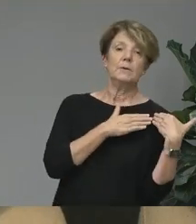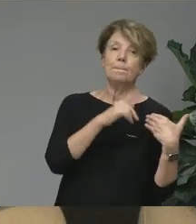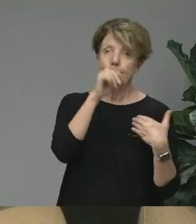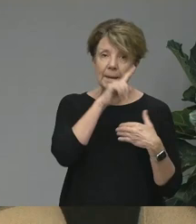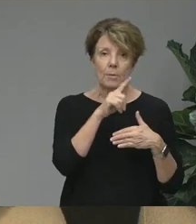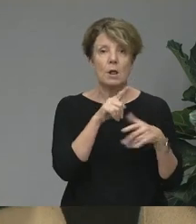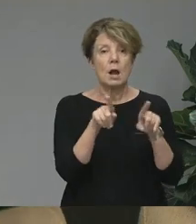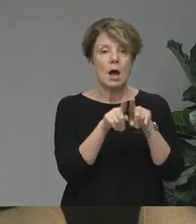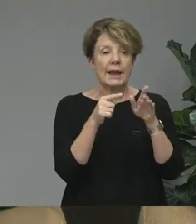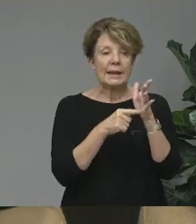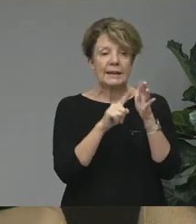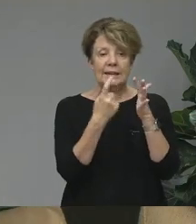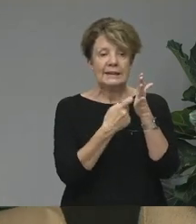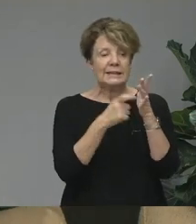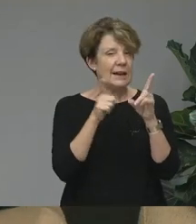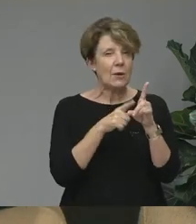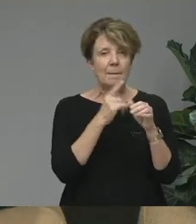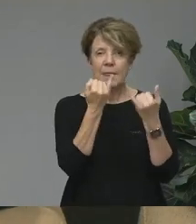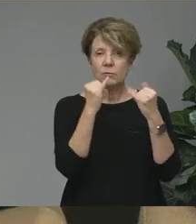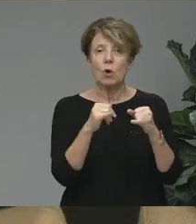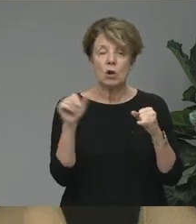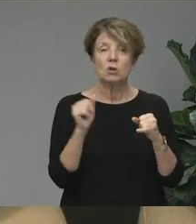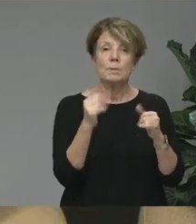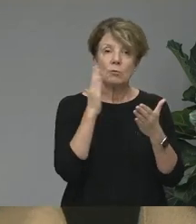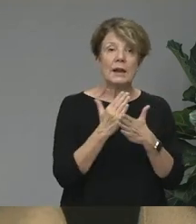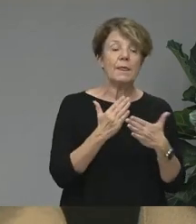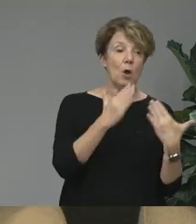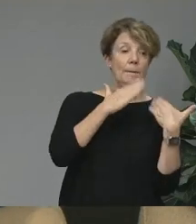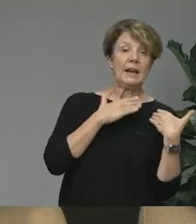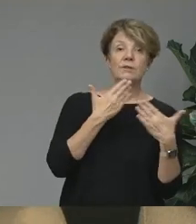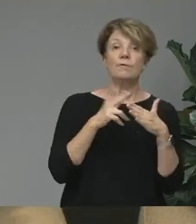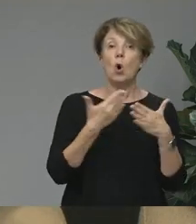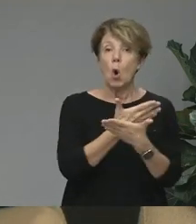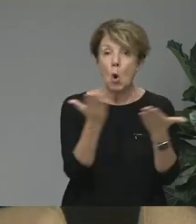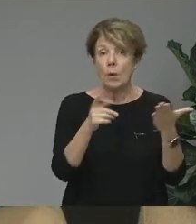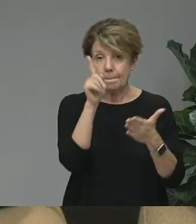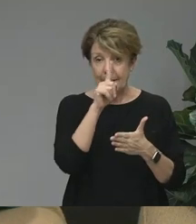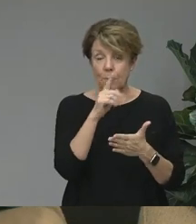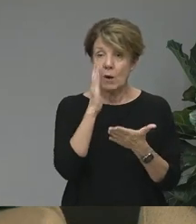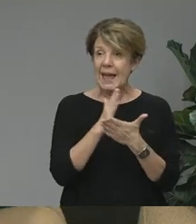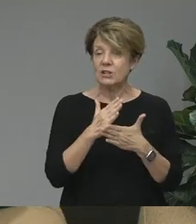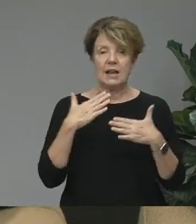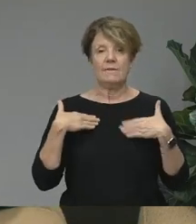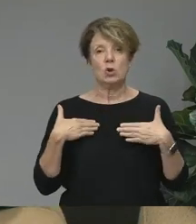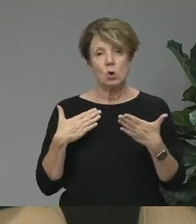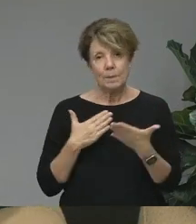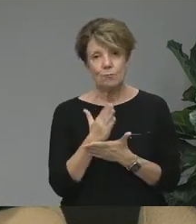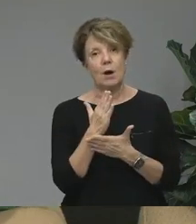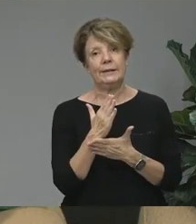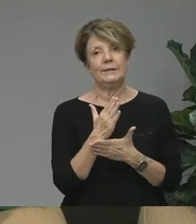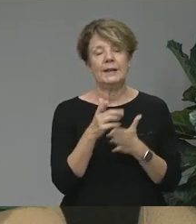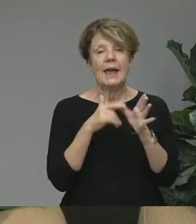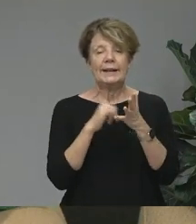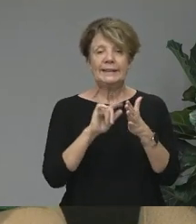be the obligation across the board to have that human rights lens as the key interpretative principle